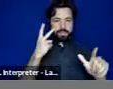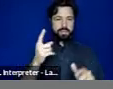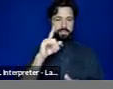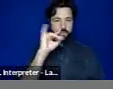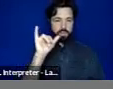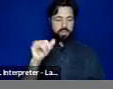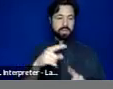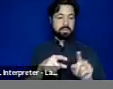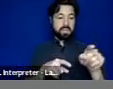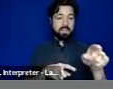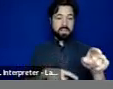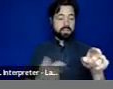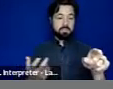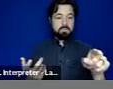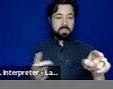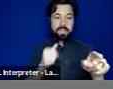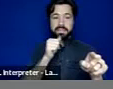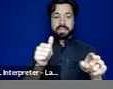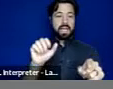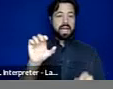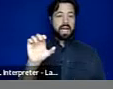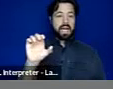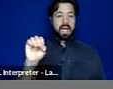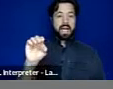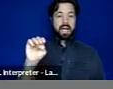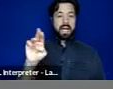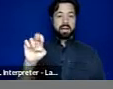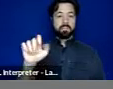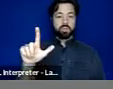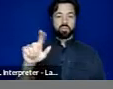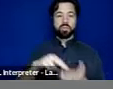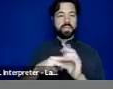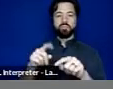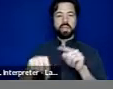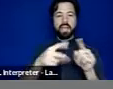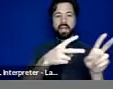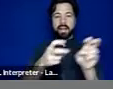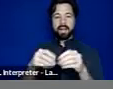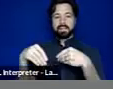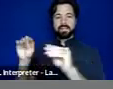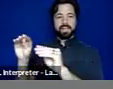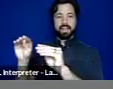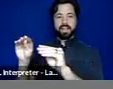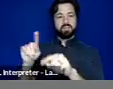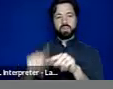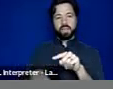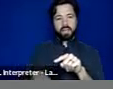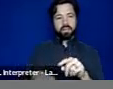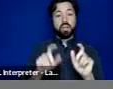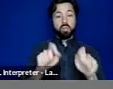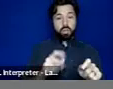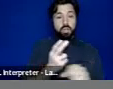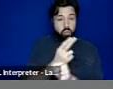is non-commercial, means that you can't sell it. So you could use some of that content, adapt